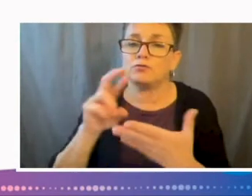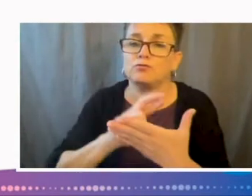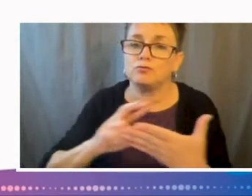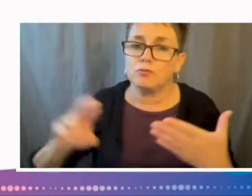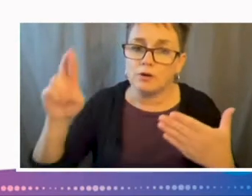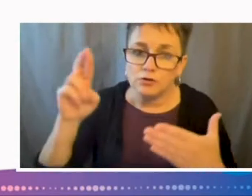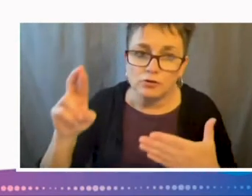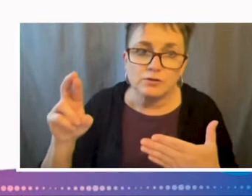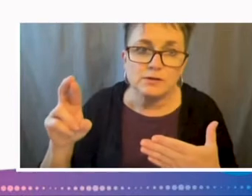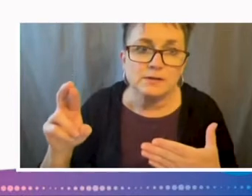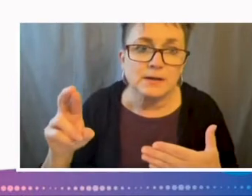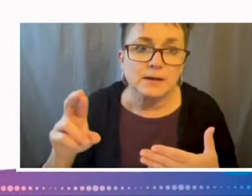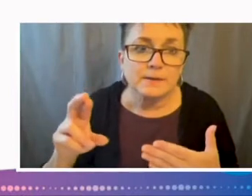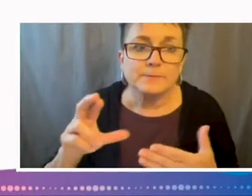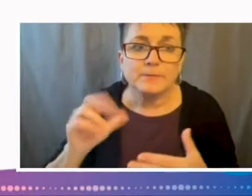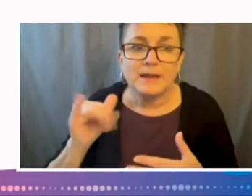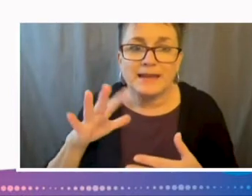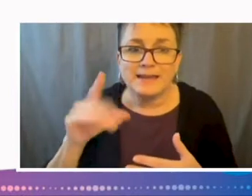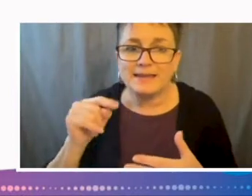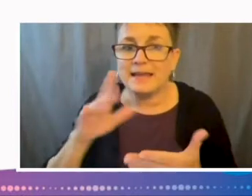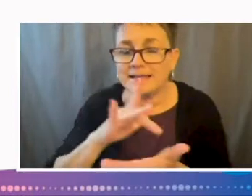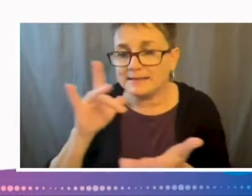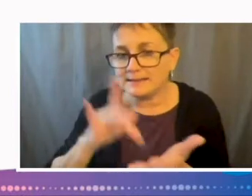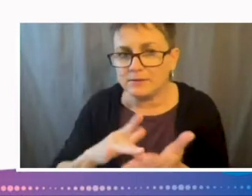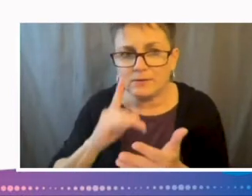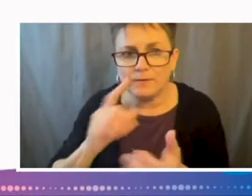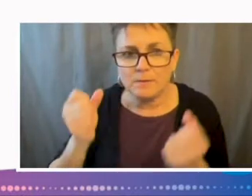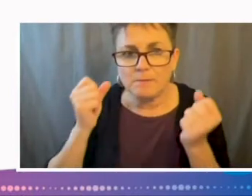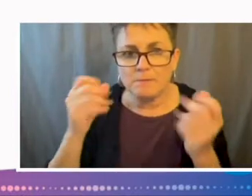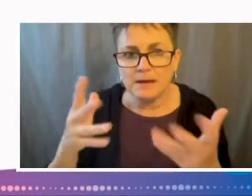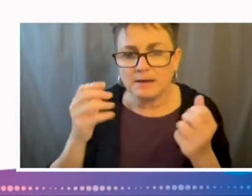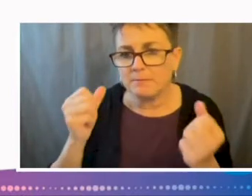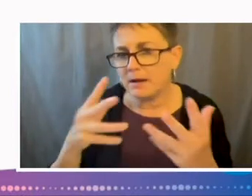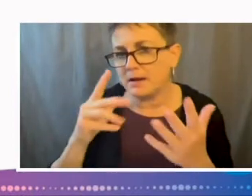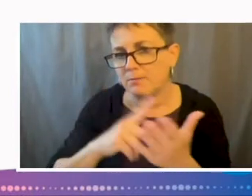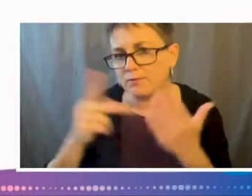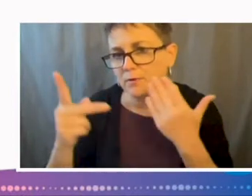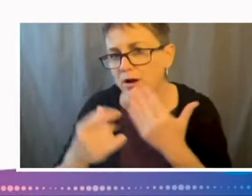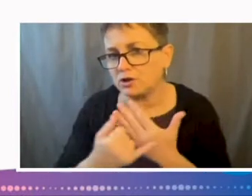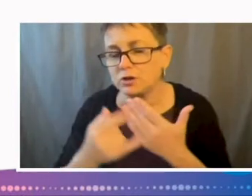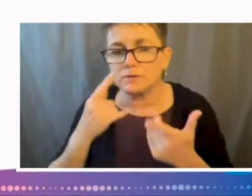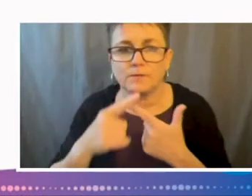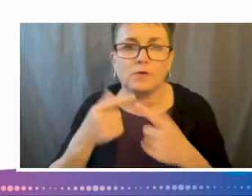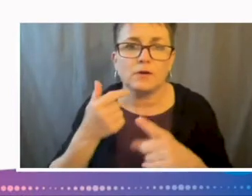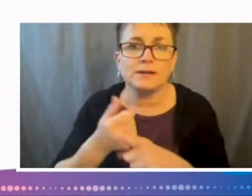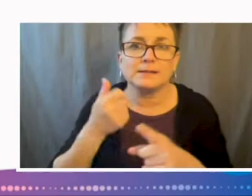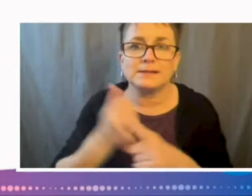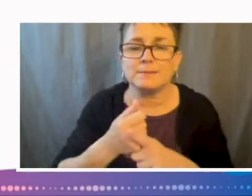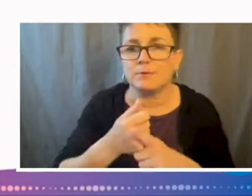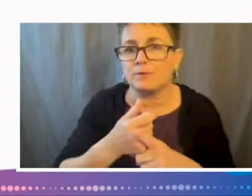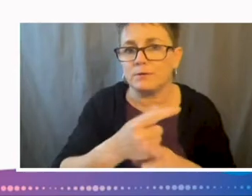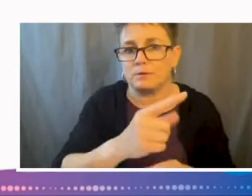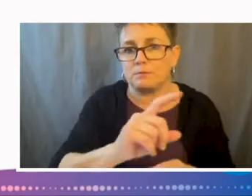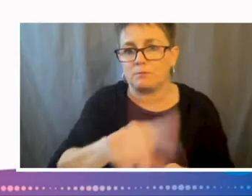the CATE Center, in many projects, as Janelle mentioned earlier, the autonomous vehicle technology.